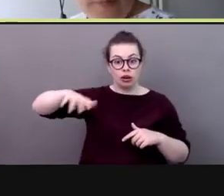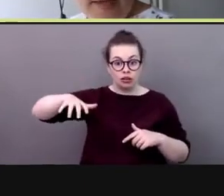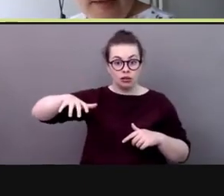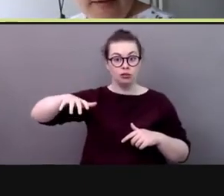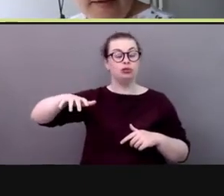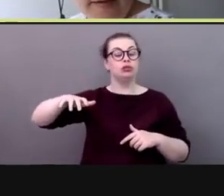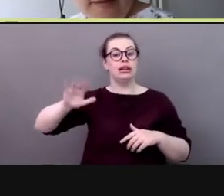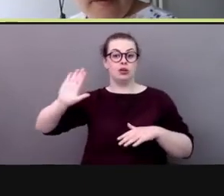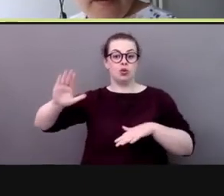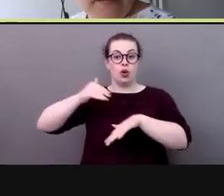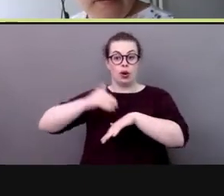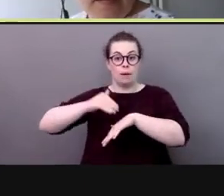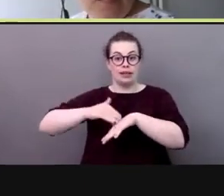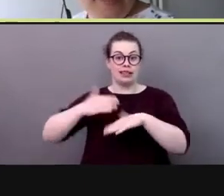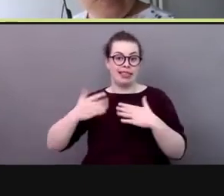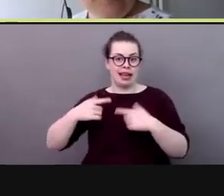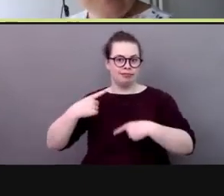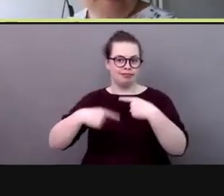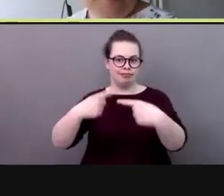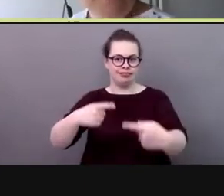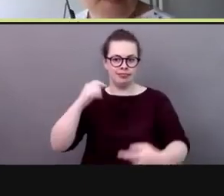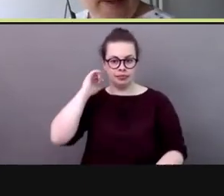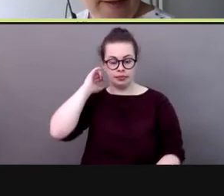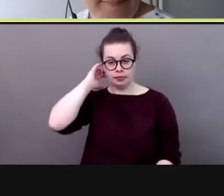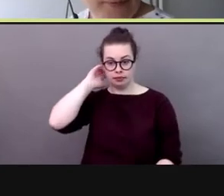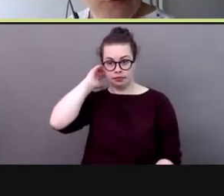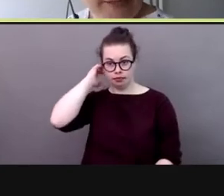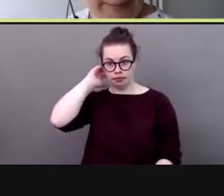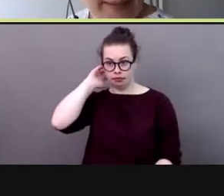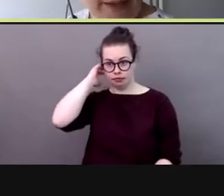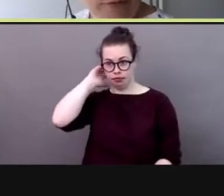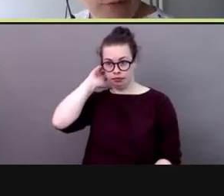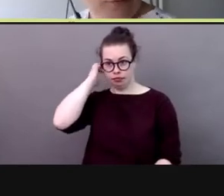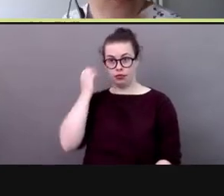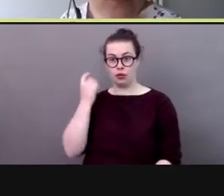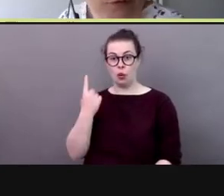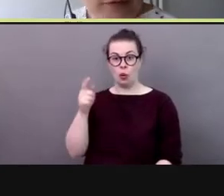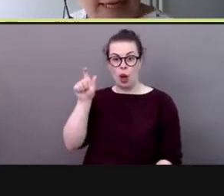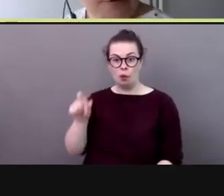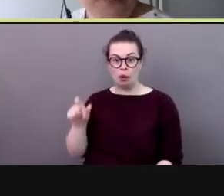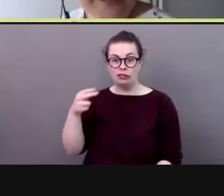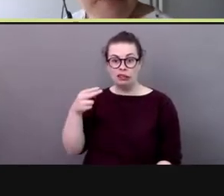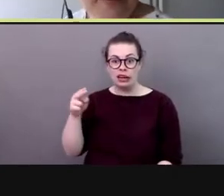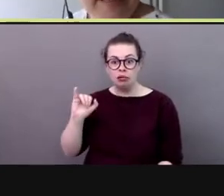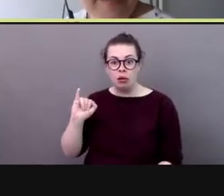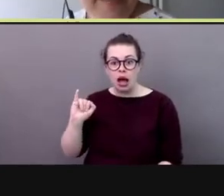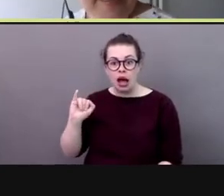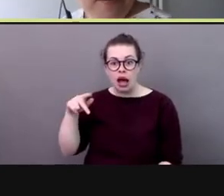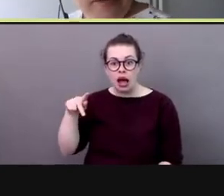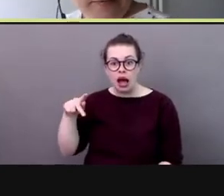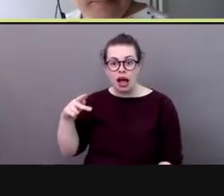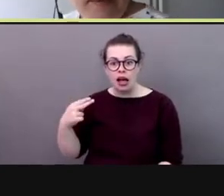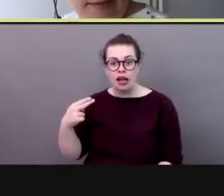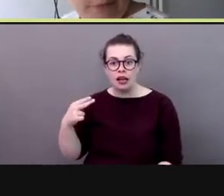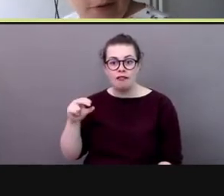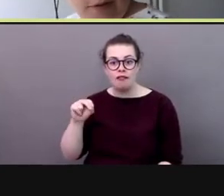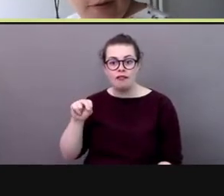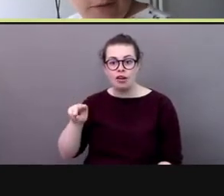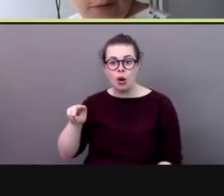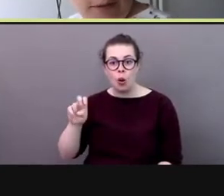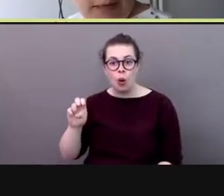go from there. There's some questions, for example, from a user named iPhone. So if you'd like, you could speak. We have some